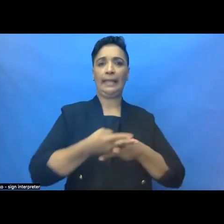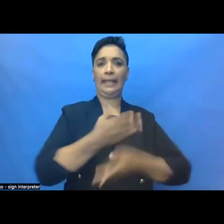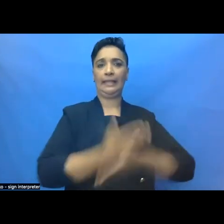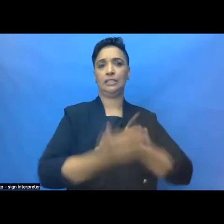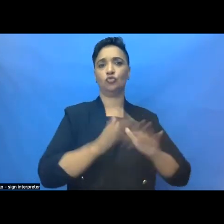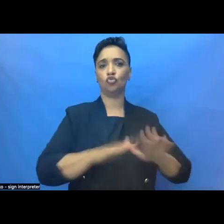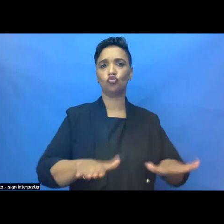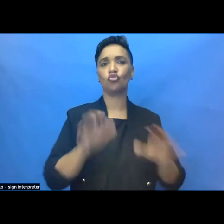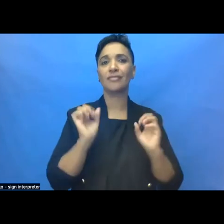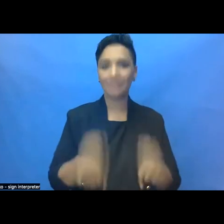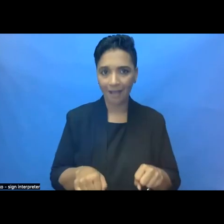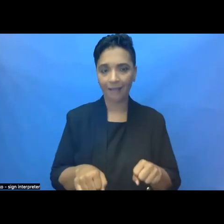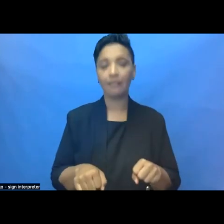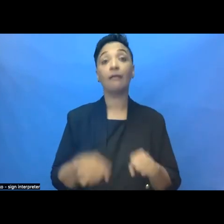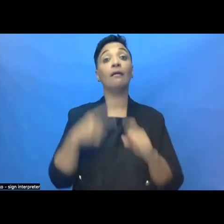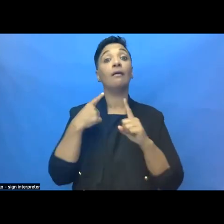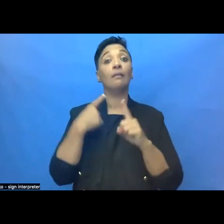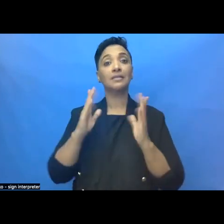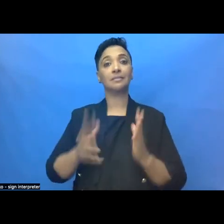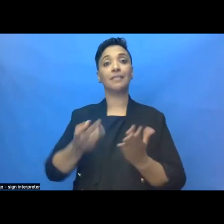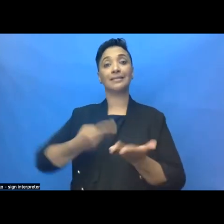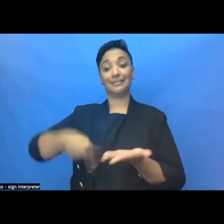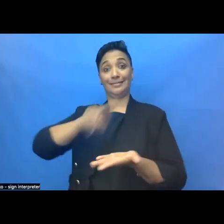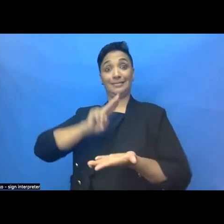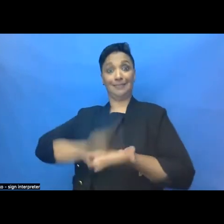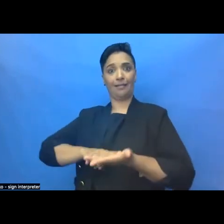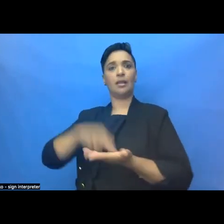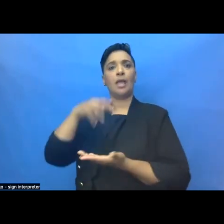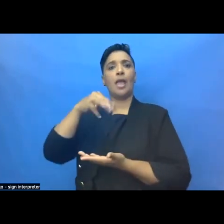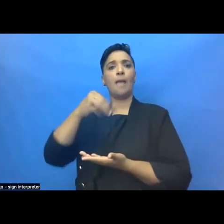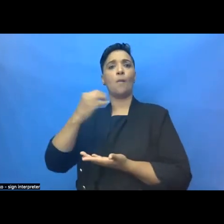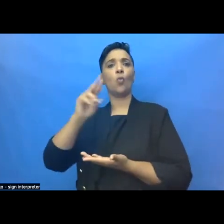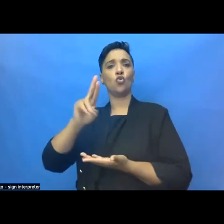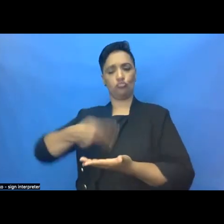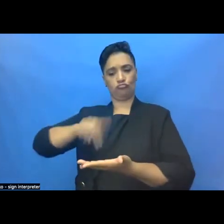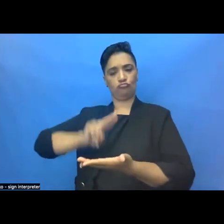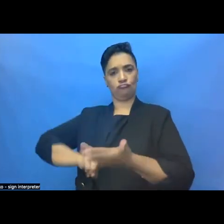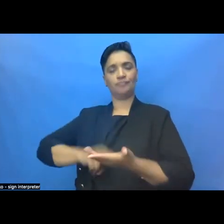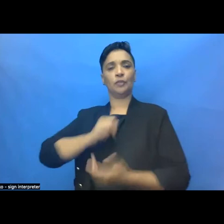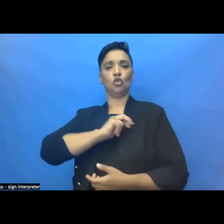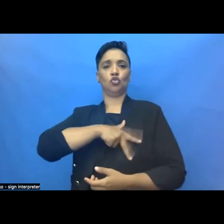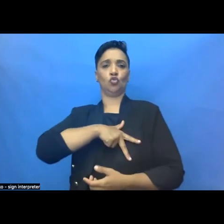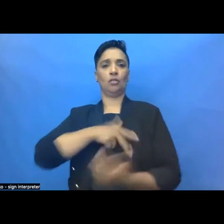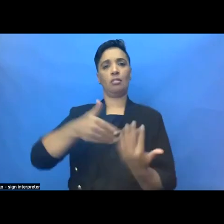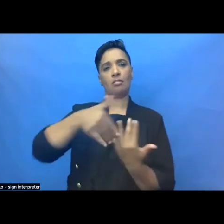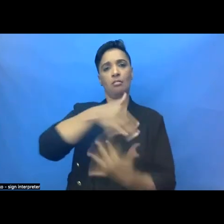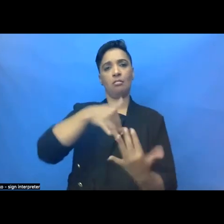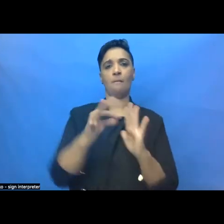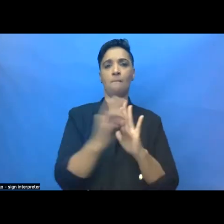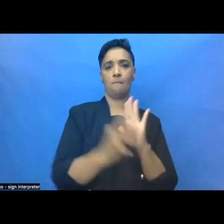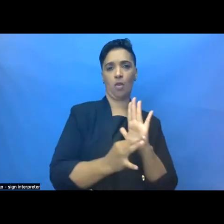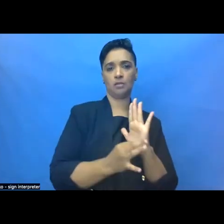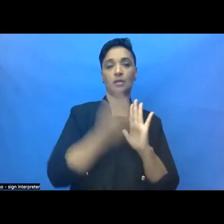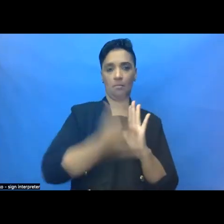of Ukraine, and to sign this memorandum with Ukrainian Ministry of Social Policy,